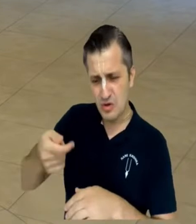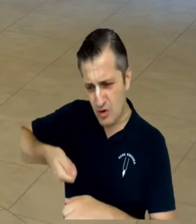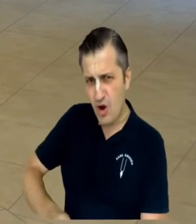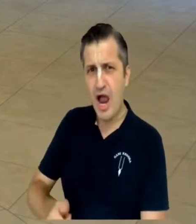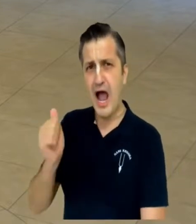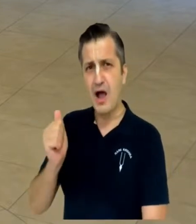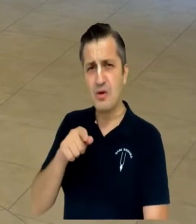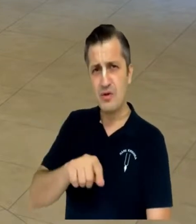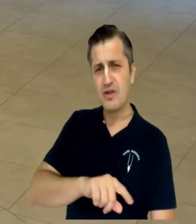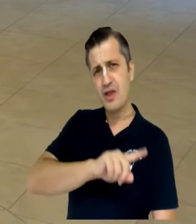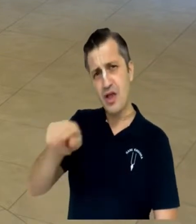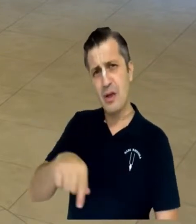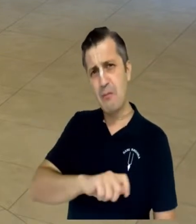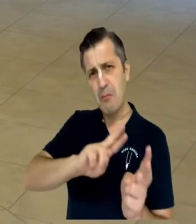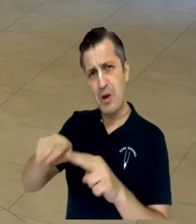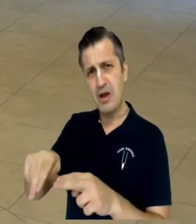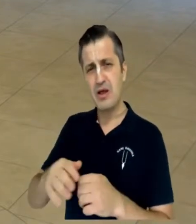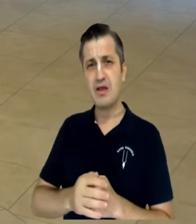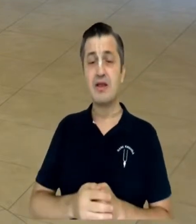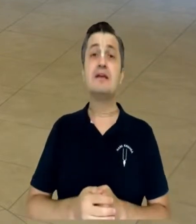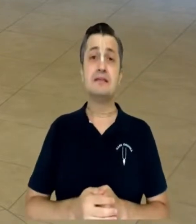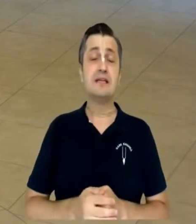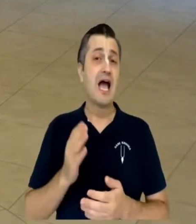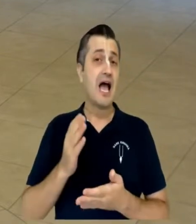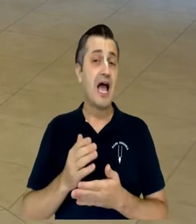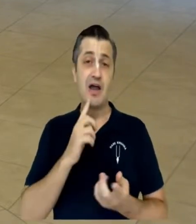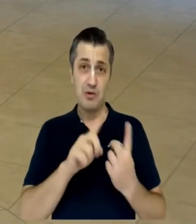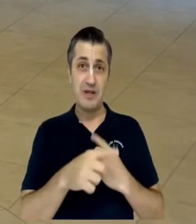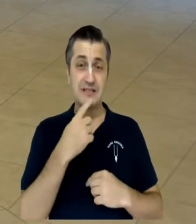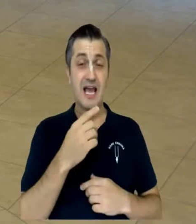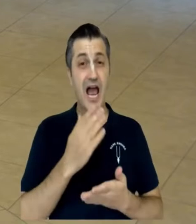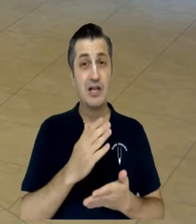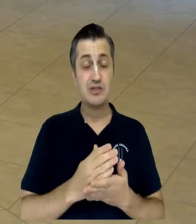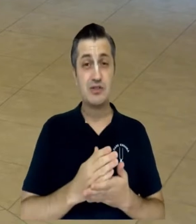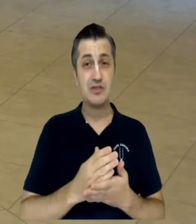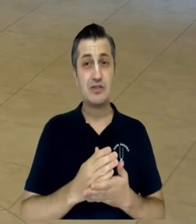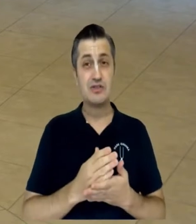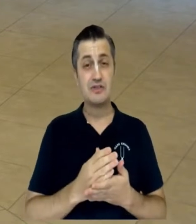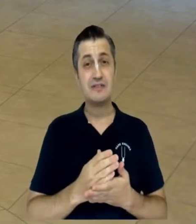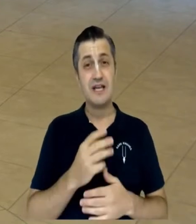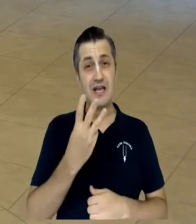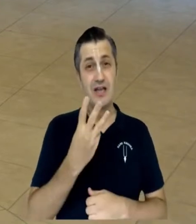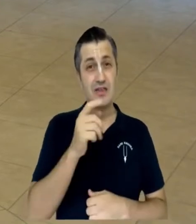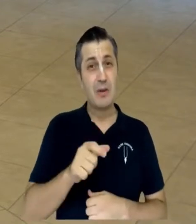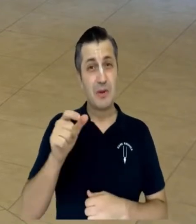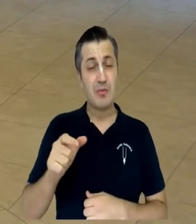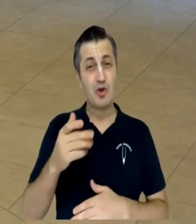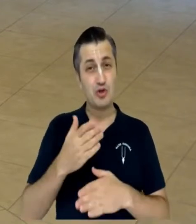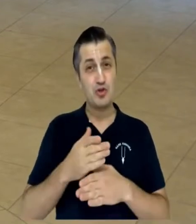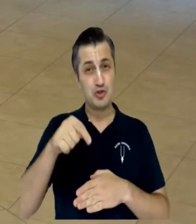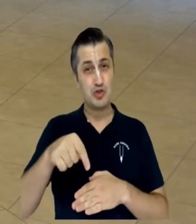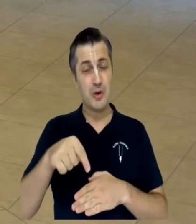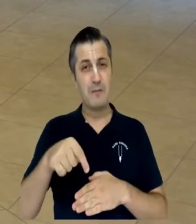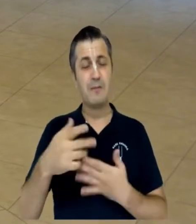usually we're actually 3 people doing this job. And the third person usually is planting the seeds for the vegetables. But unfortunately, he's